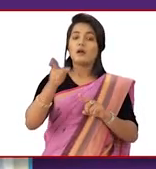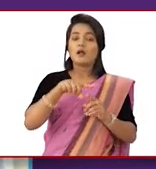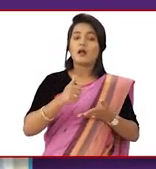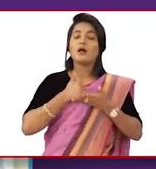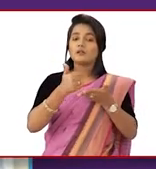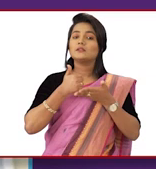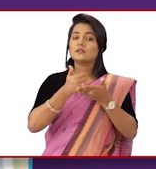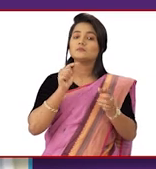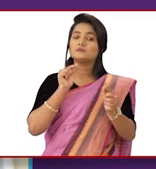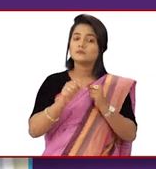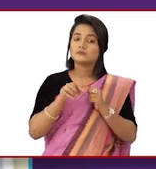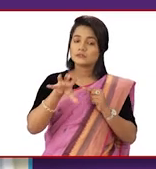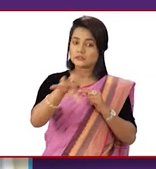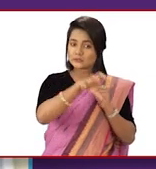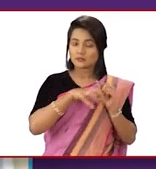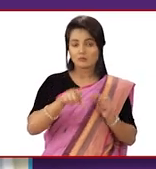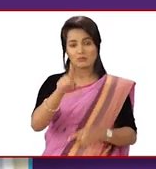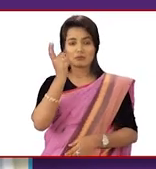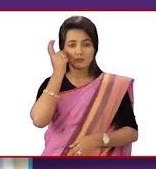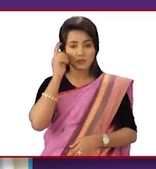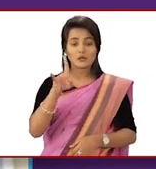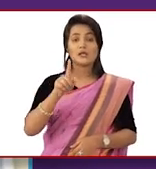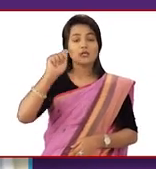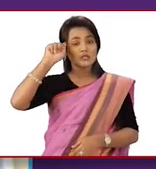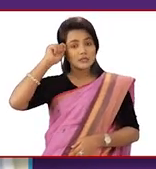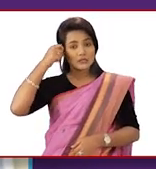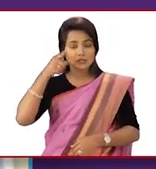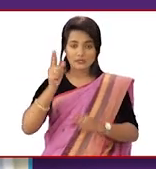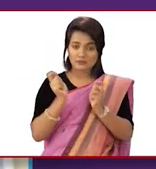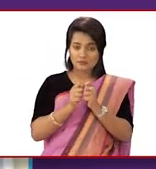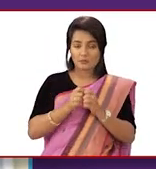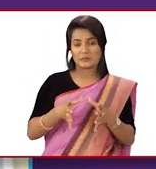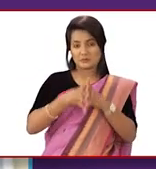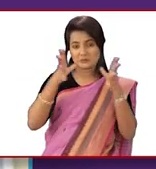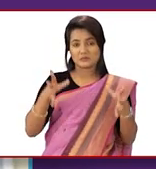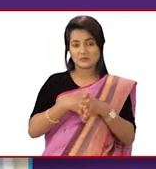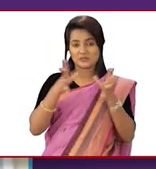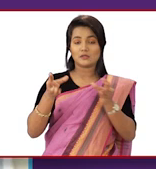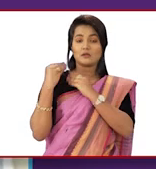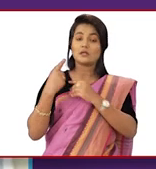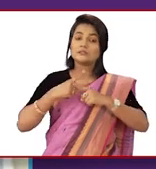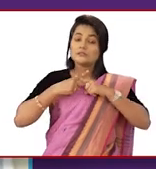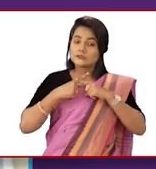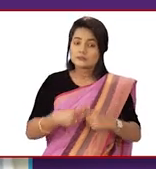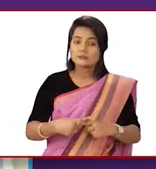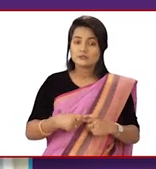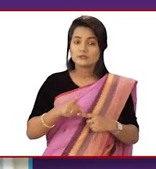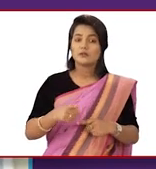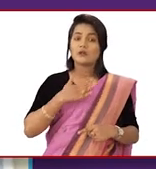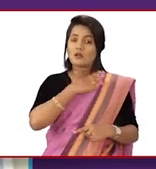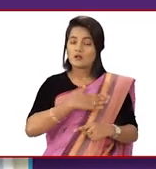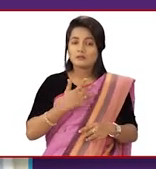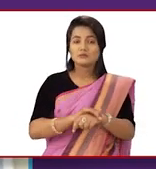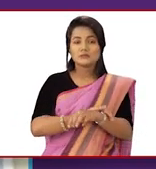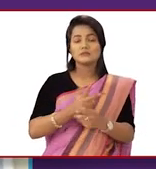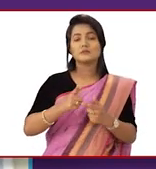sector. If you think husbands take adequate measures in ensuring health services